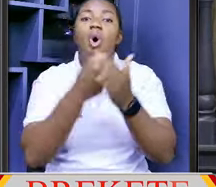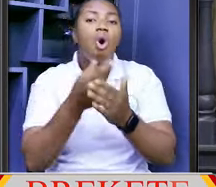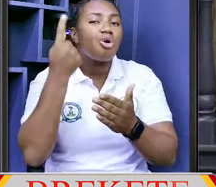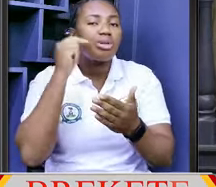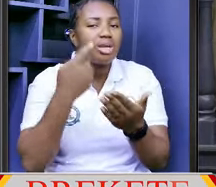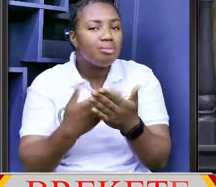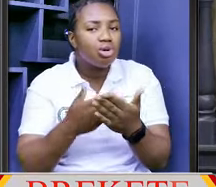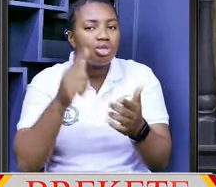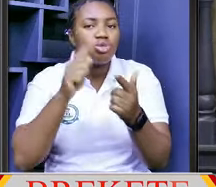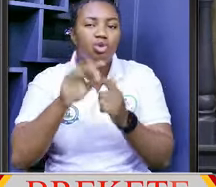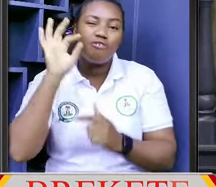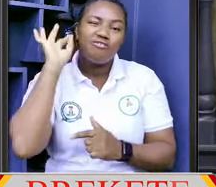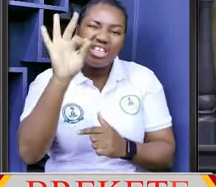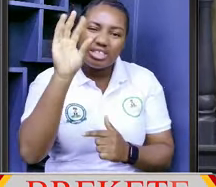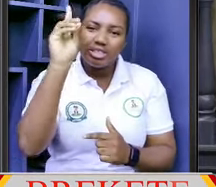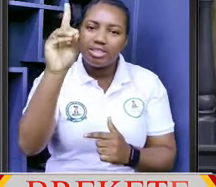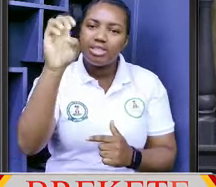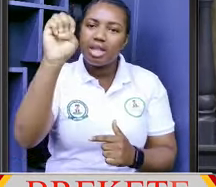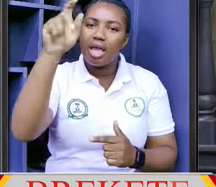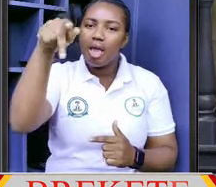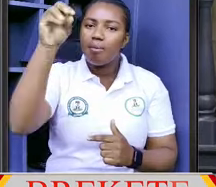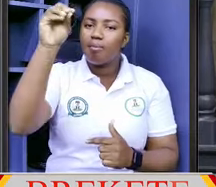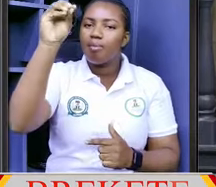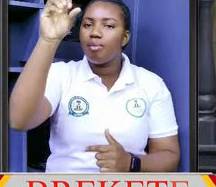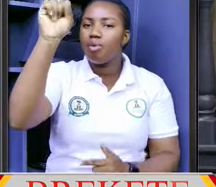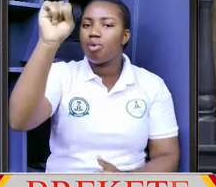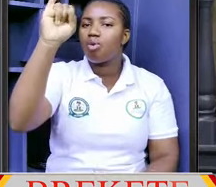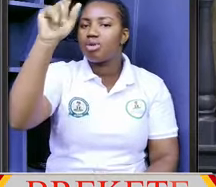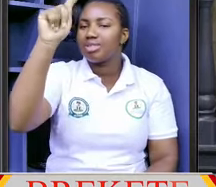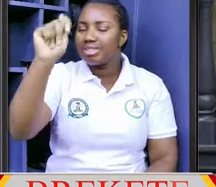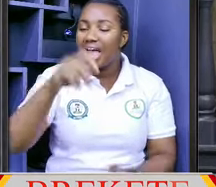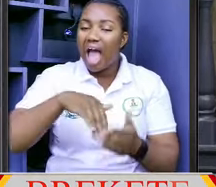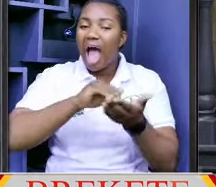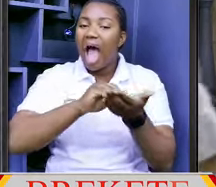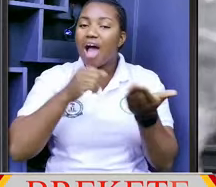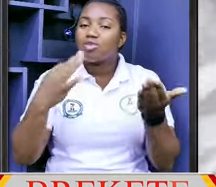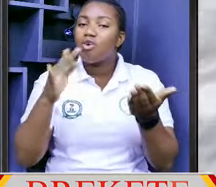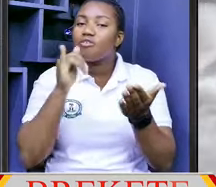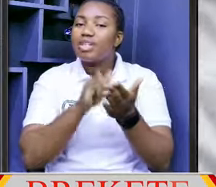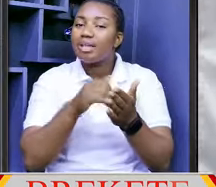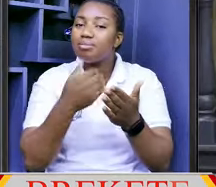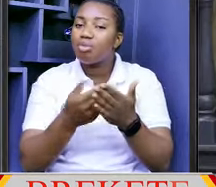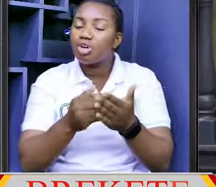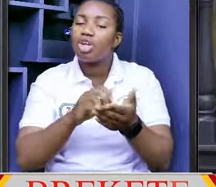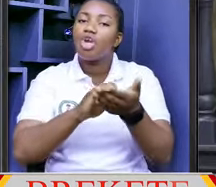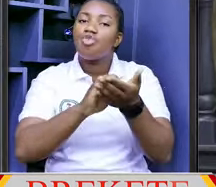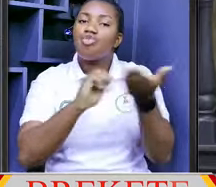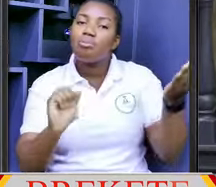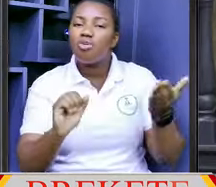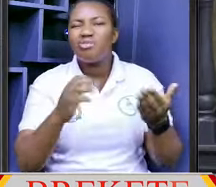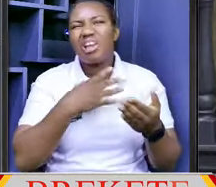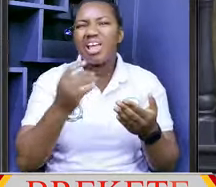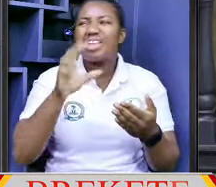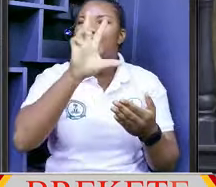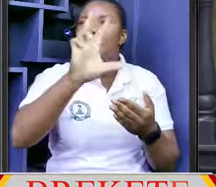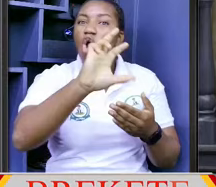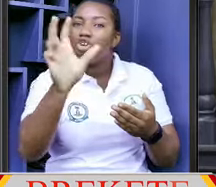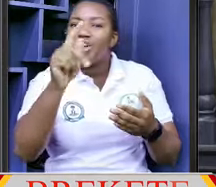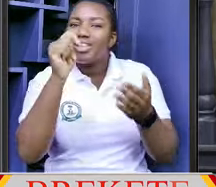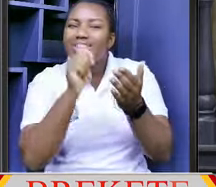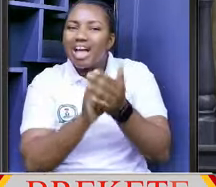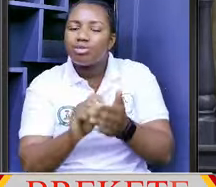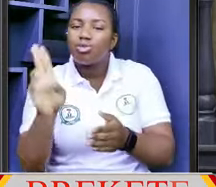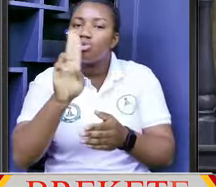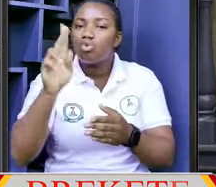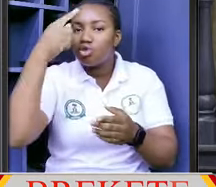into fixed deposit. Out of that money, remove like 300,000 and use it for business